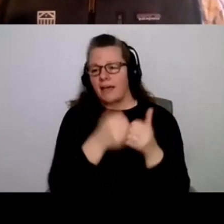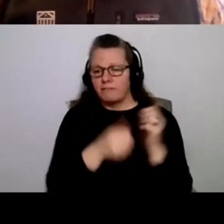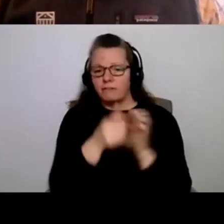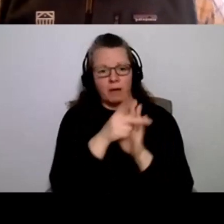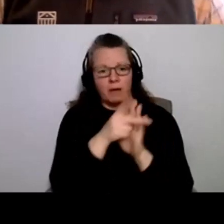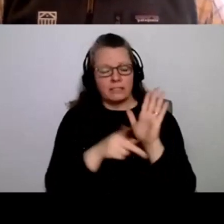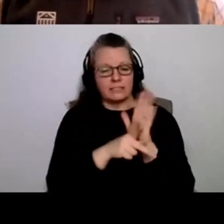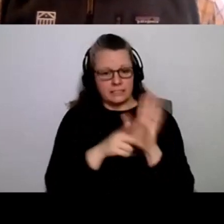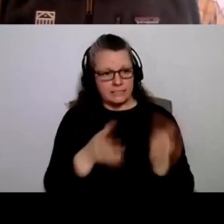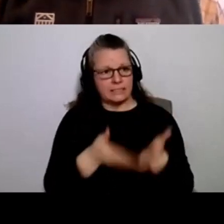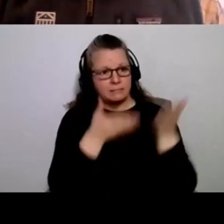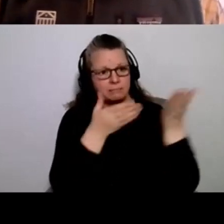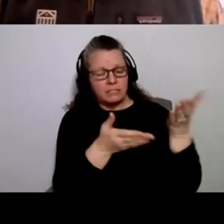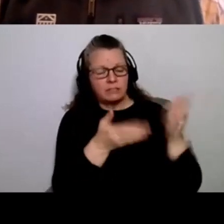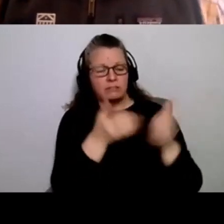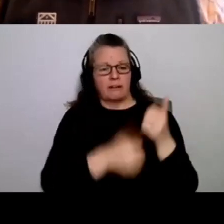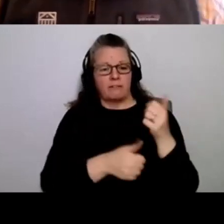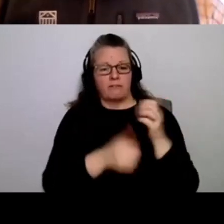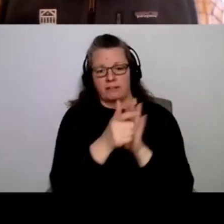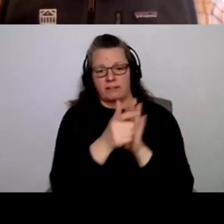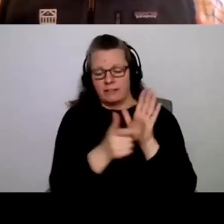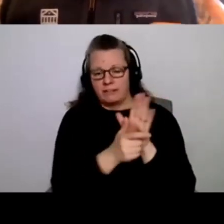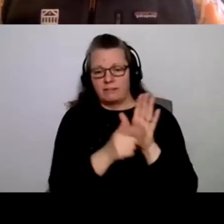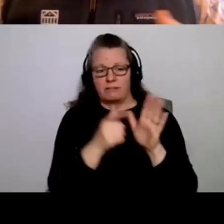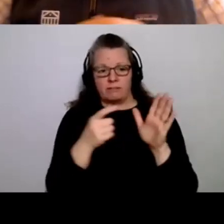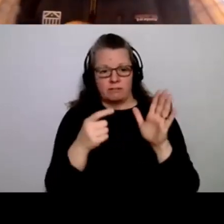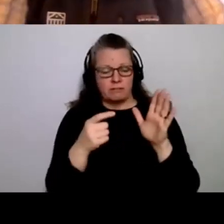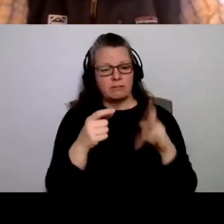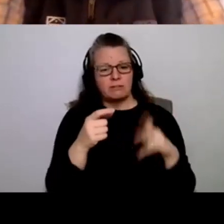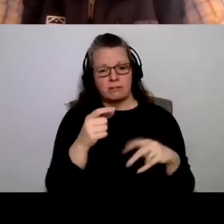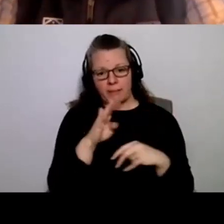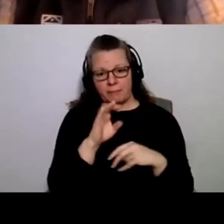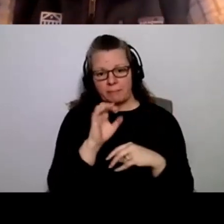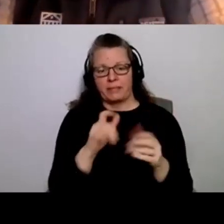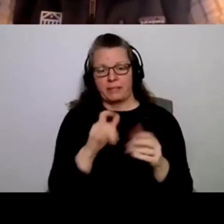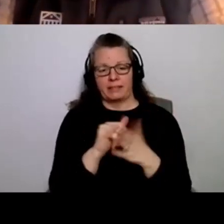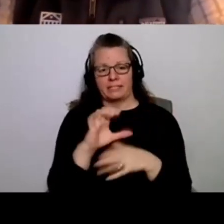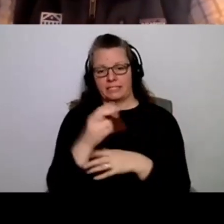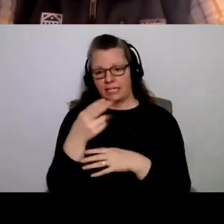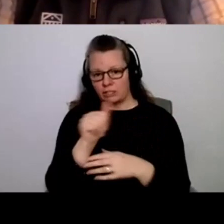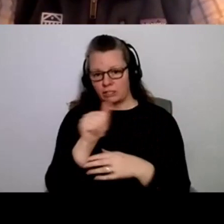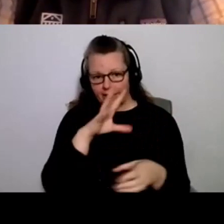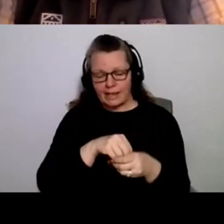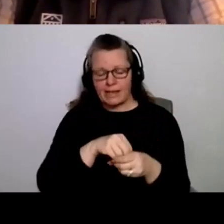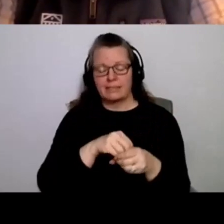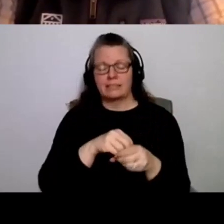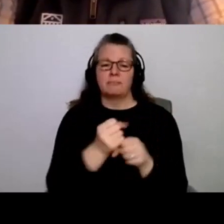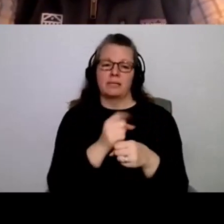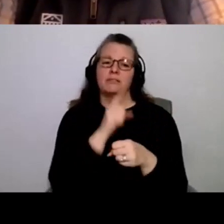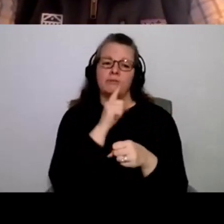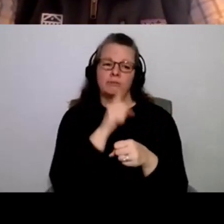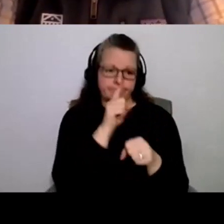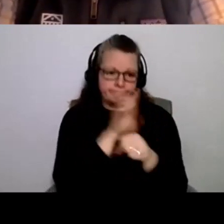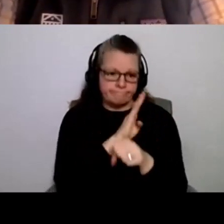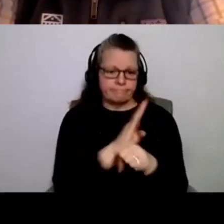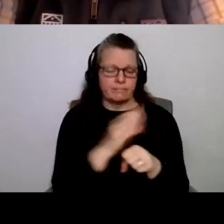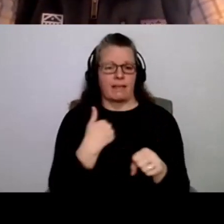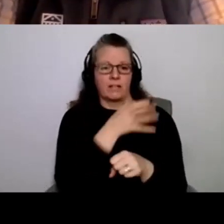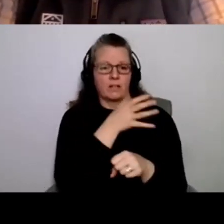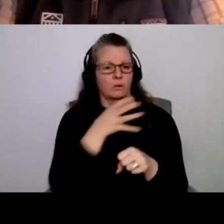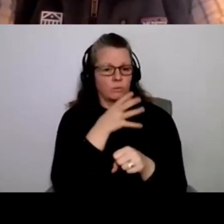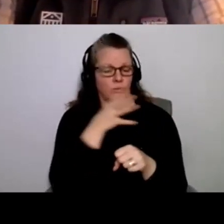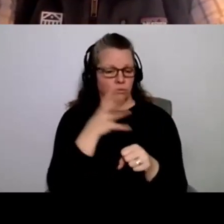forward, every legislative bill, but as CHA engages with it, that we make sure that it has a rural lens on it,